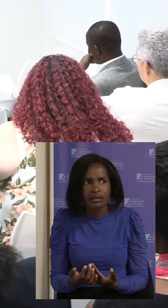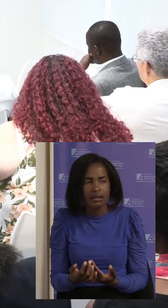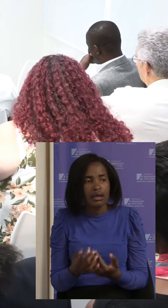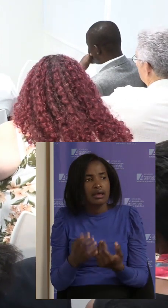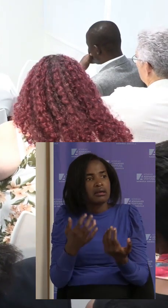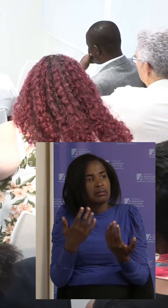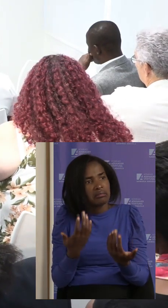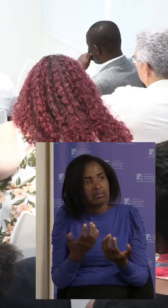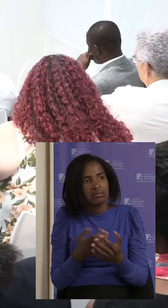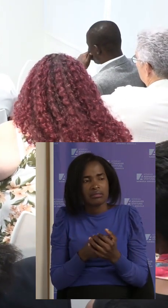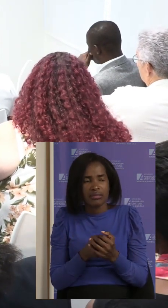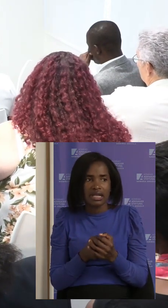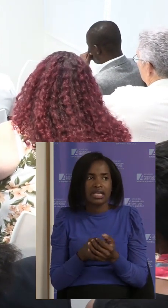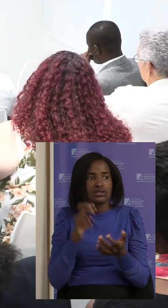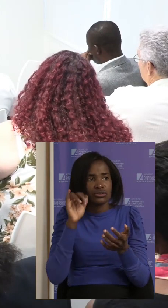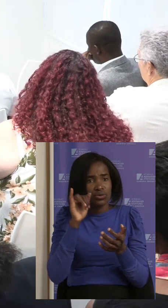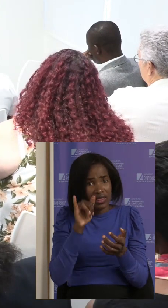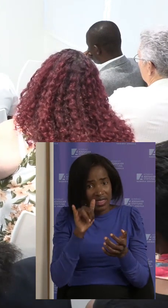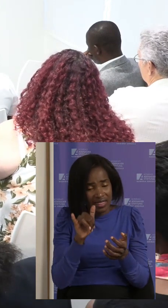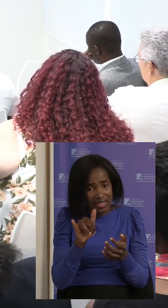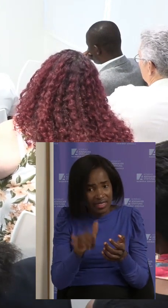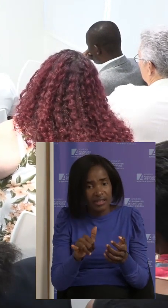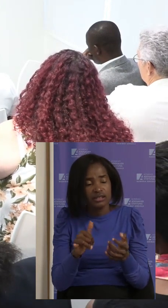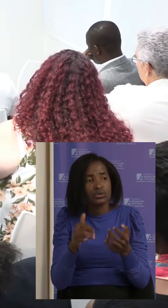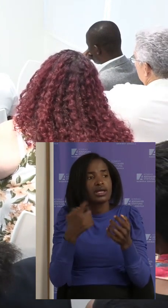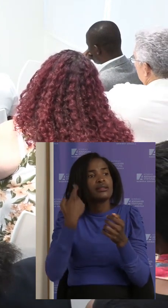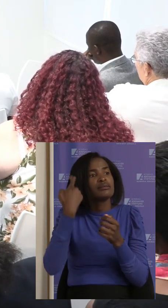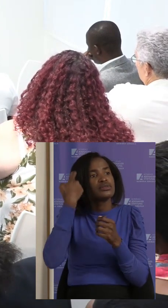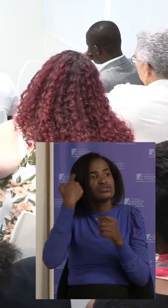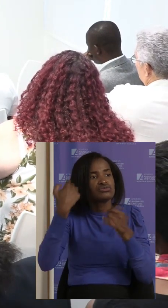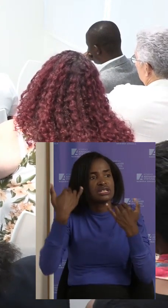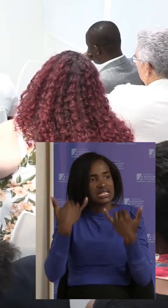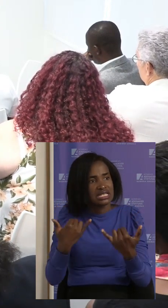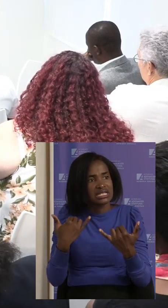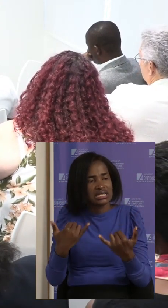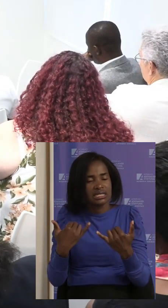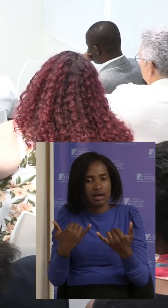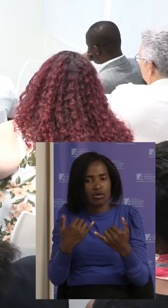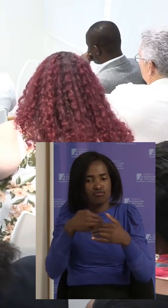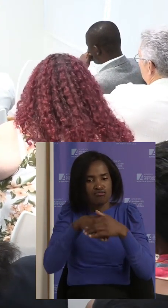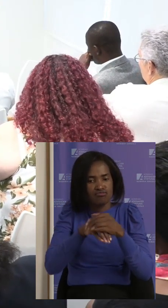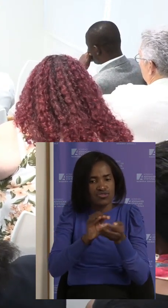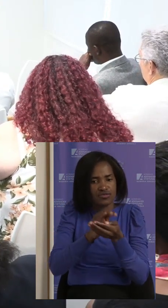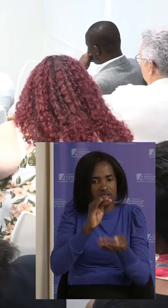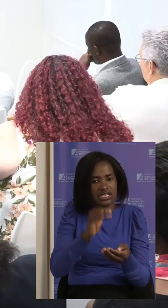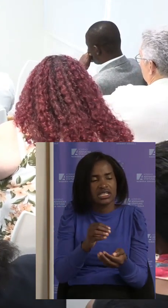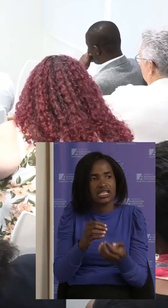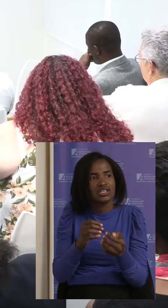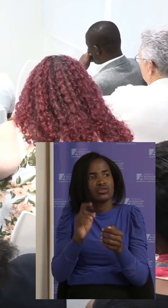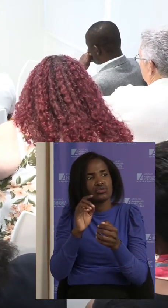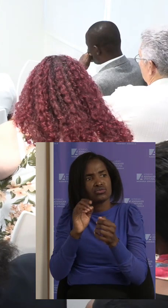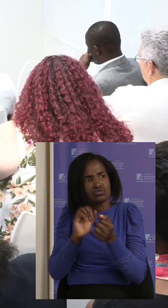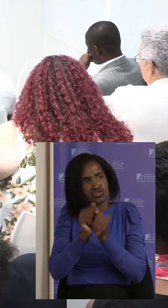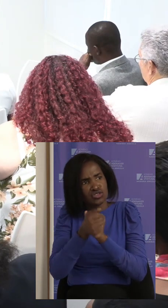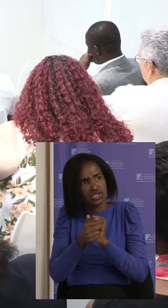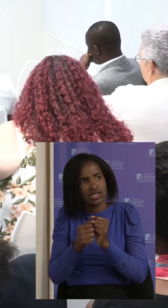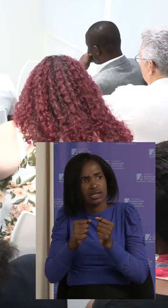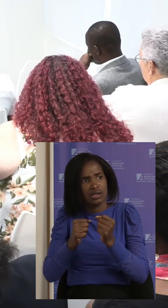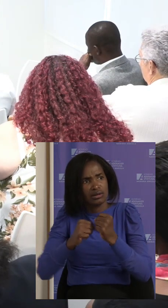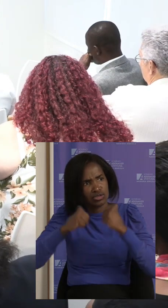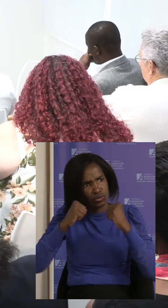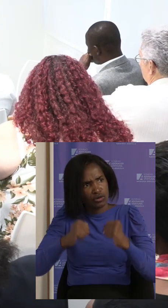on. So that is where the ministry is now heavily investing in getting the foundation right